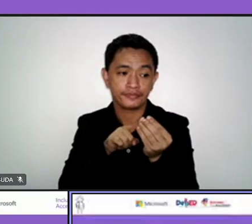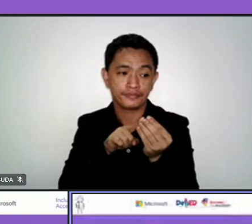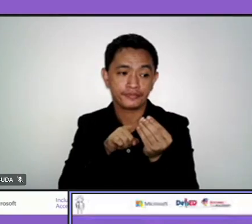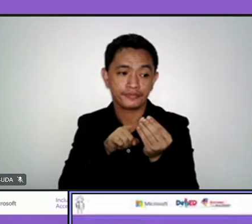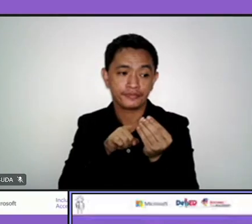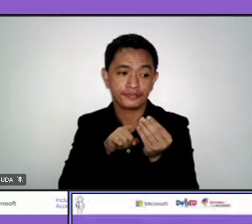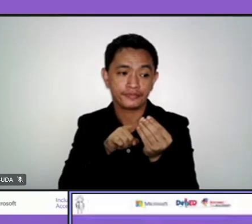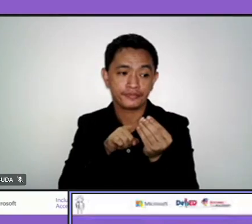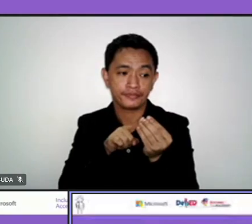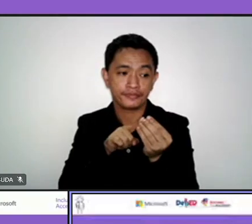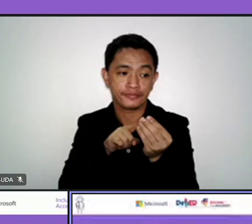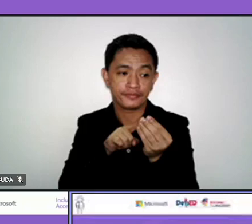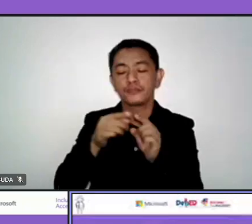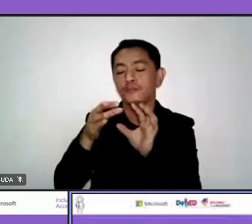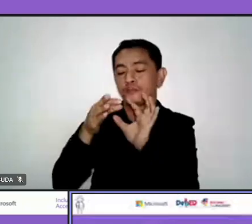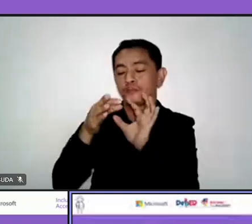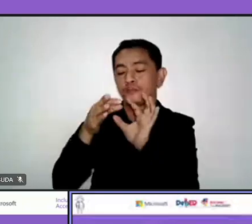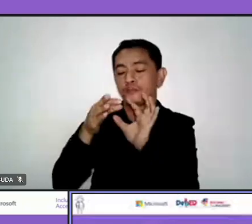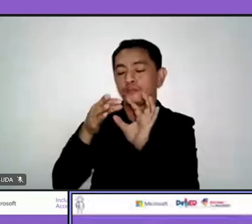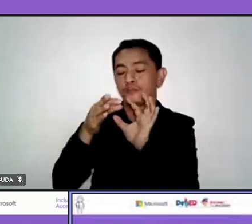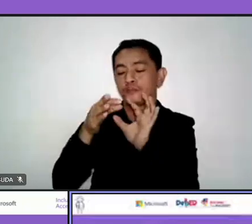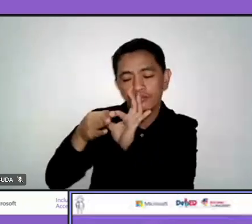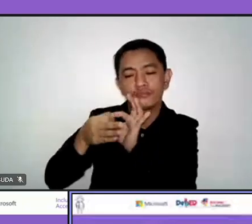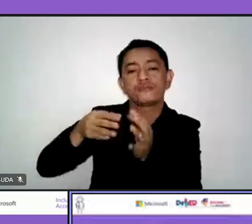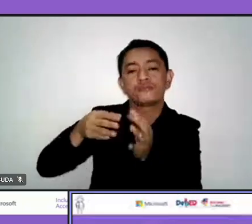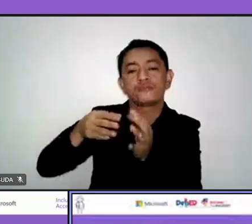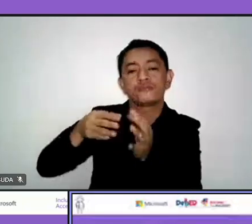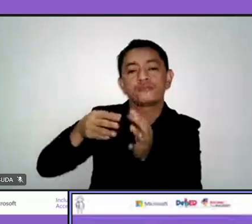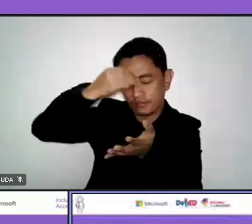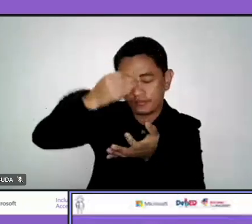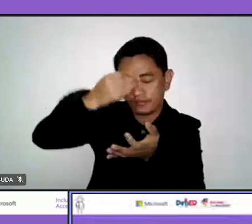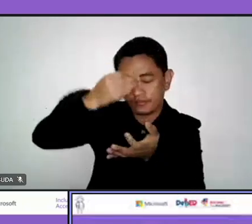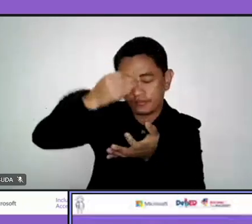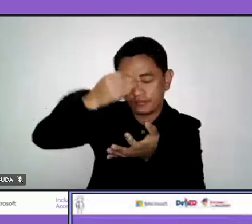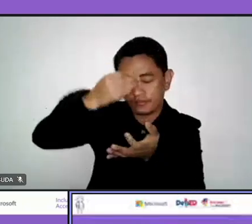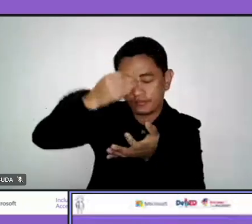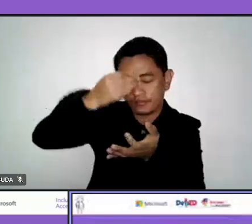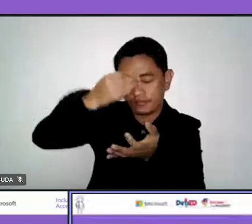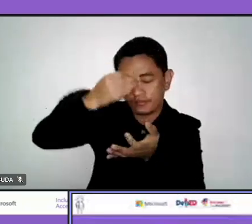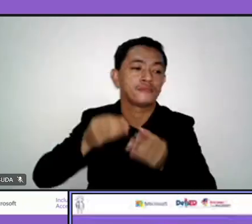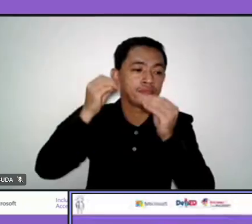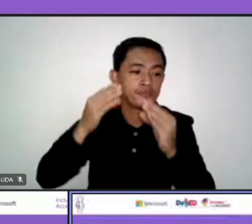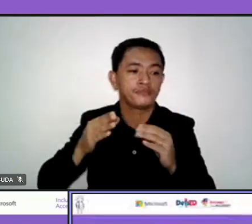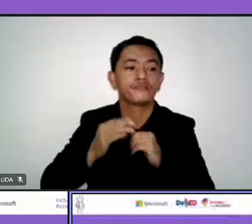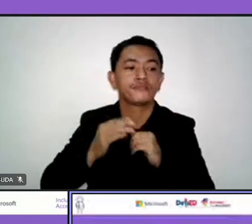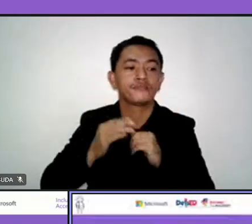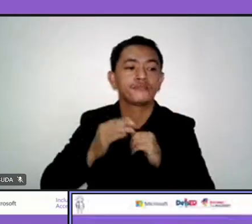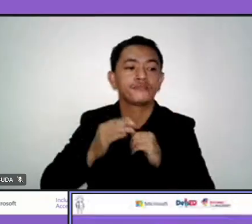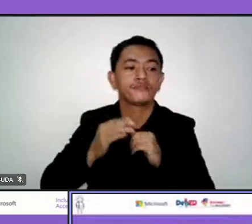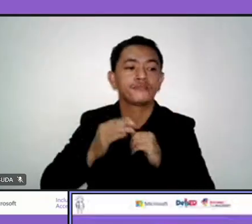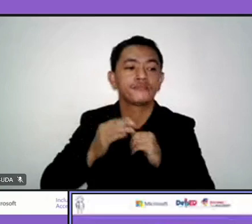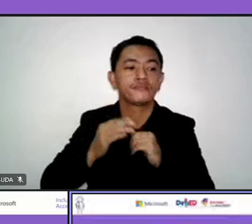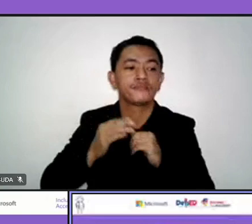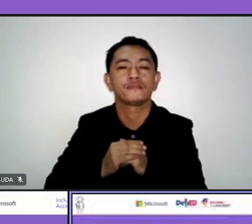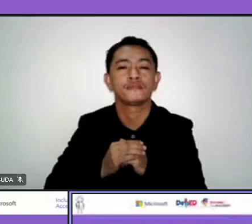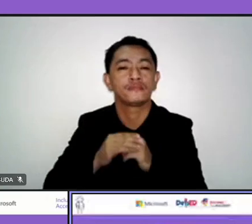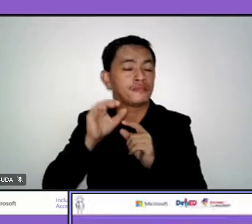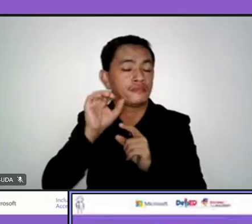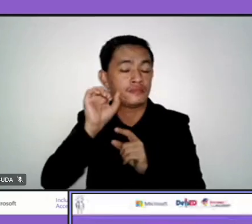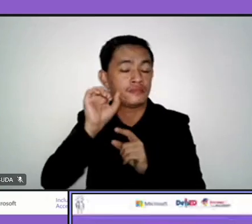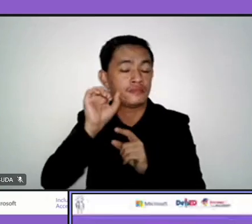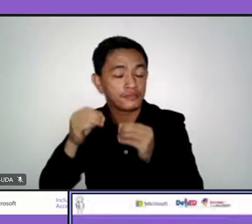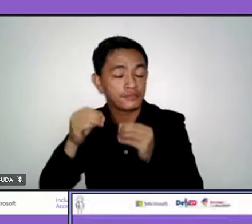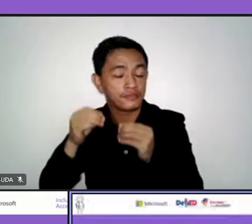the side ng parents, tama po, no? Kaya nga po, they are considered as our co-learning facilitator. Eh.